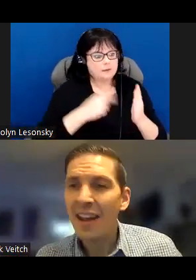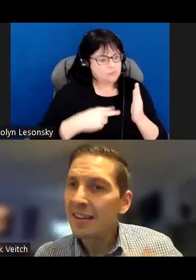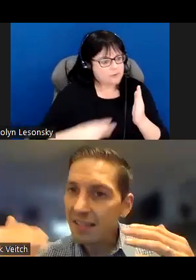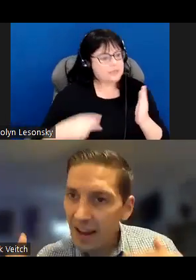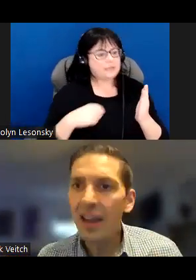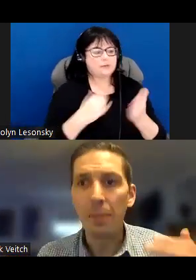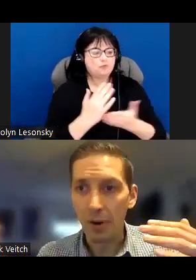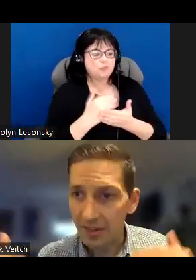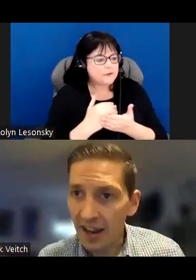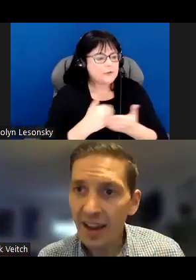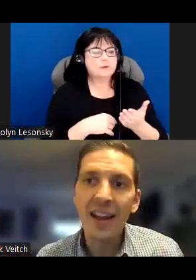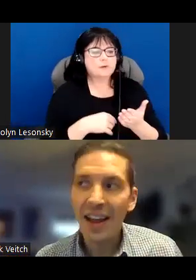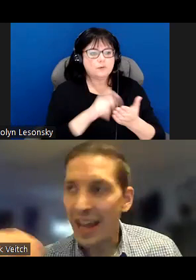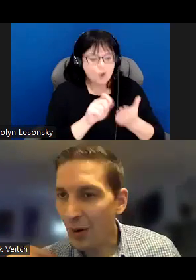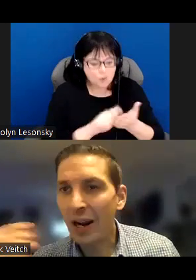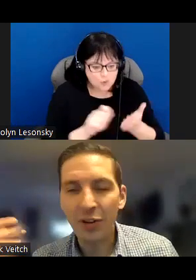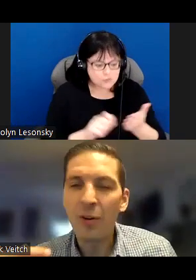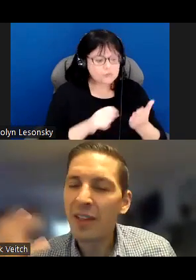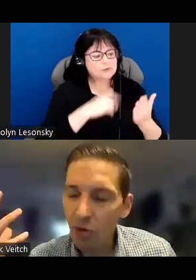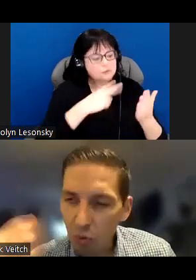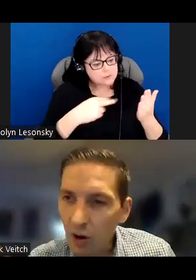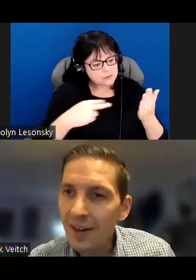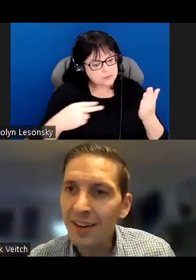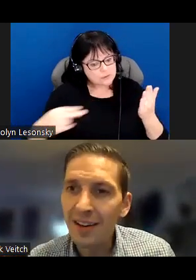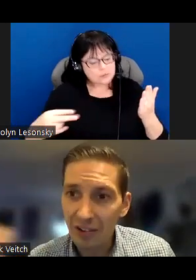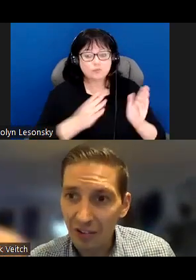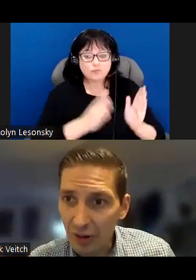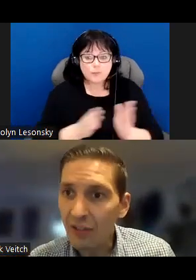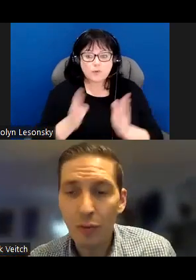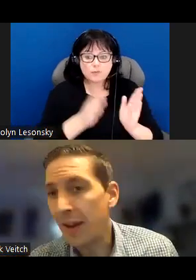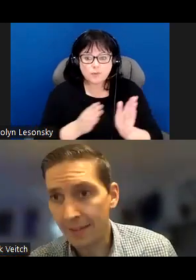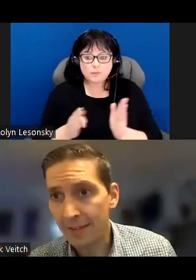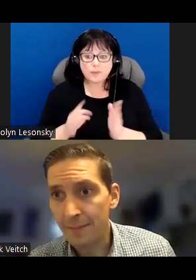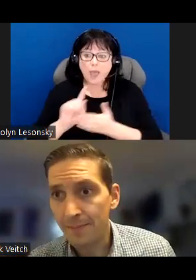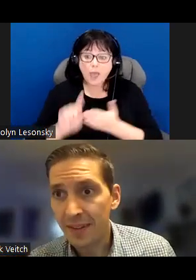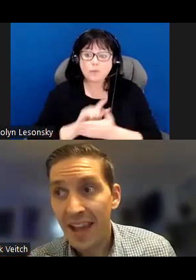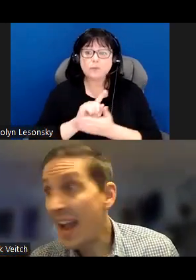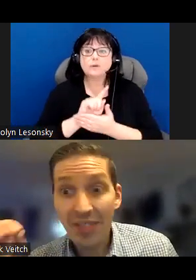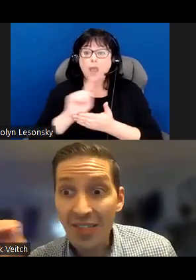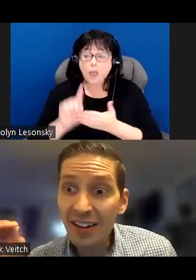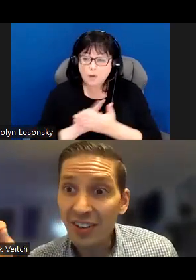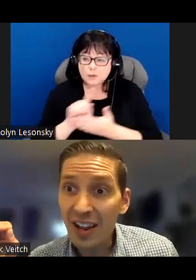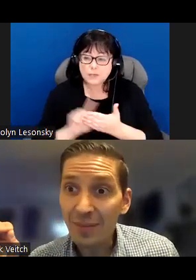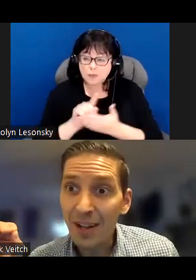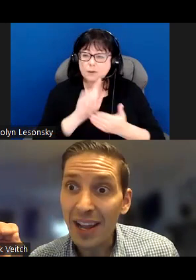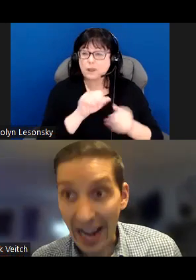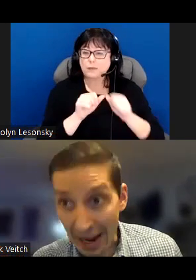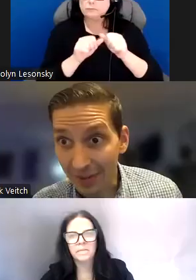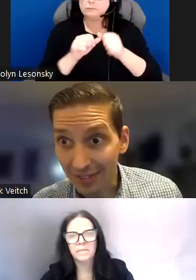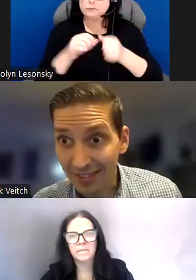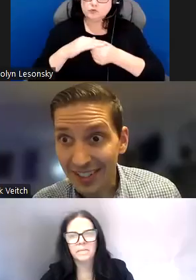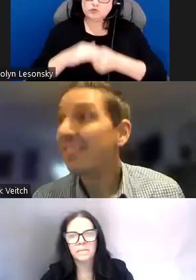notes and check. Day upon day, hour after hour, that chronic stress remains. And then that